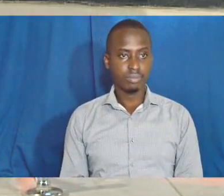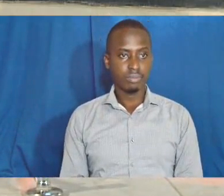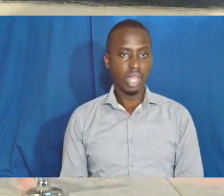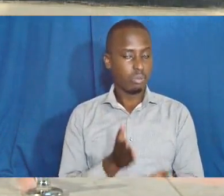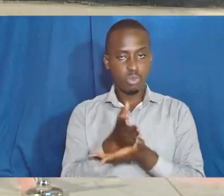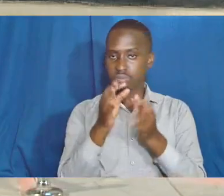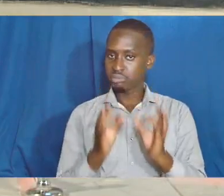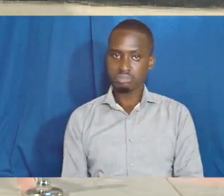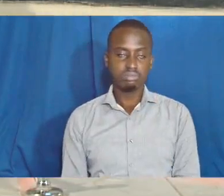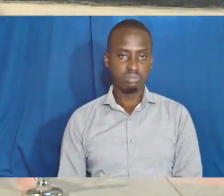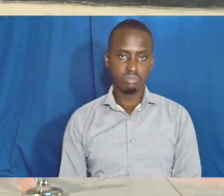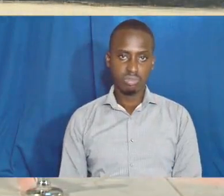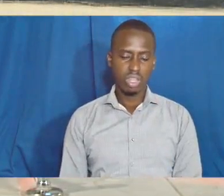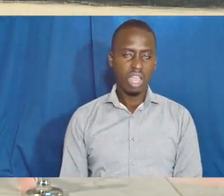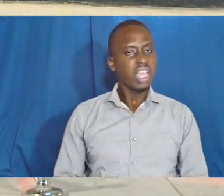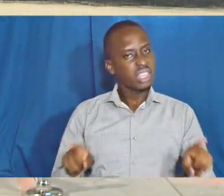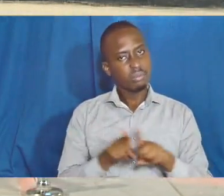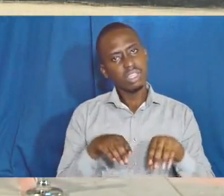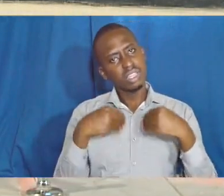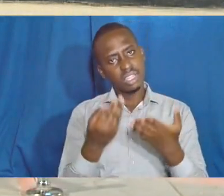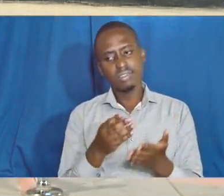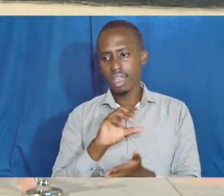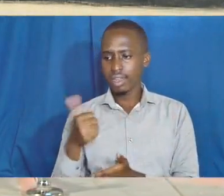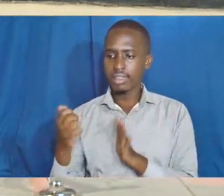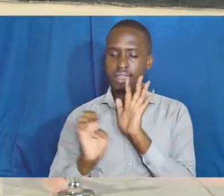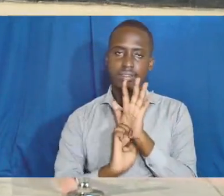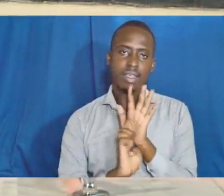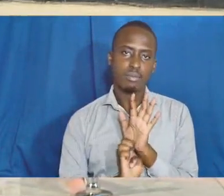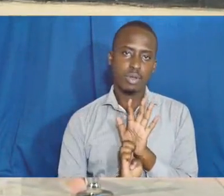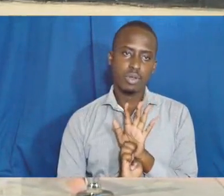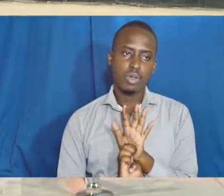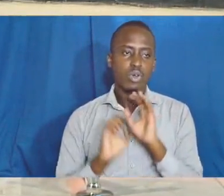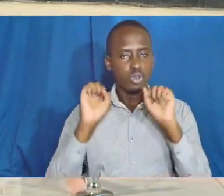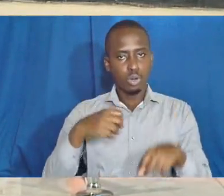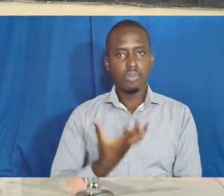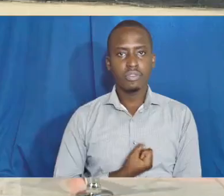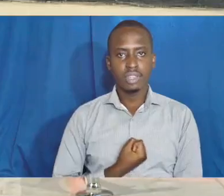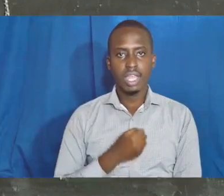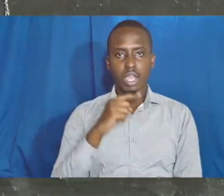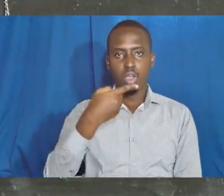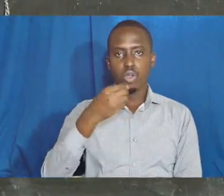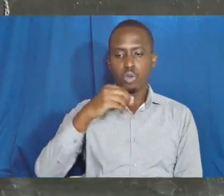Well, let's give another example. You can have gold.